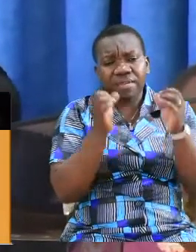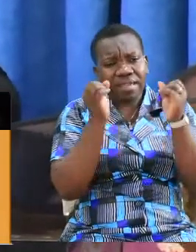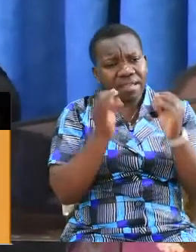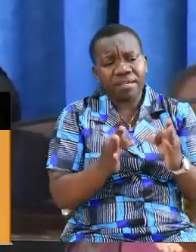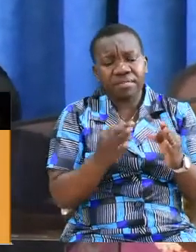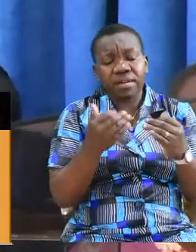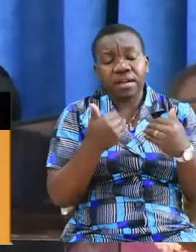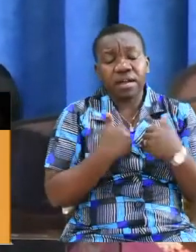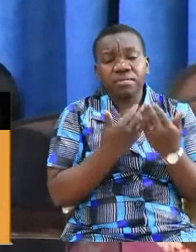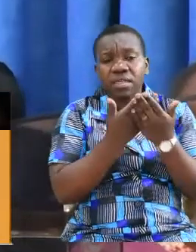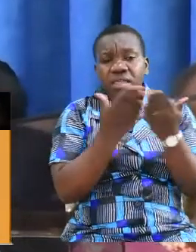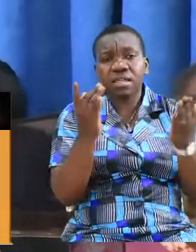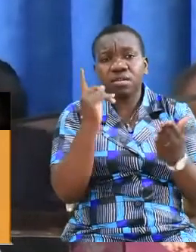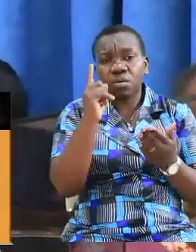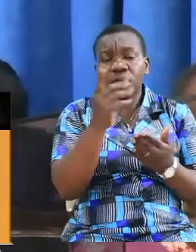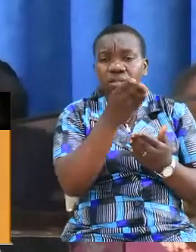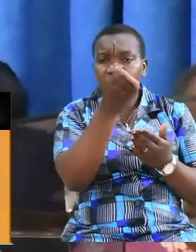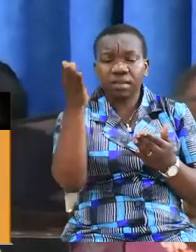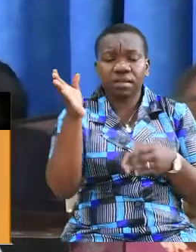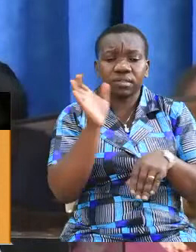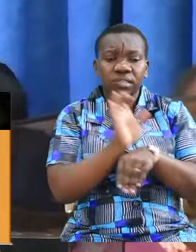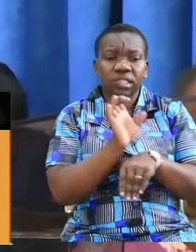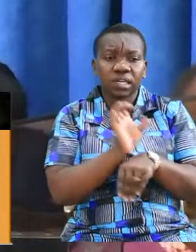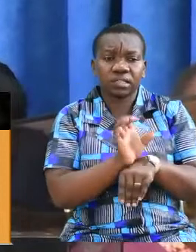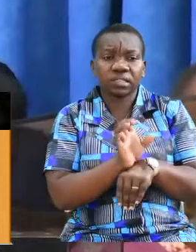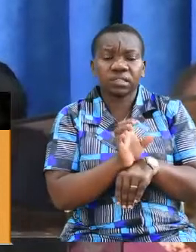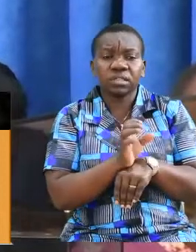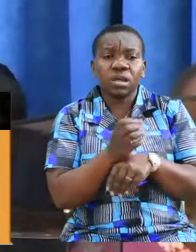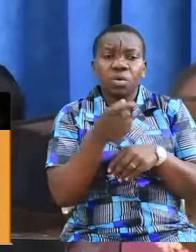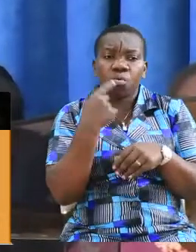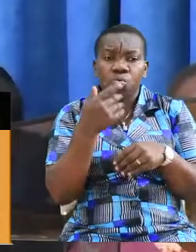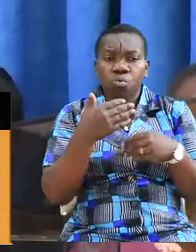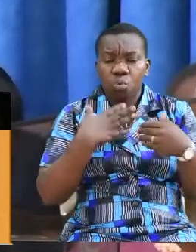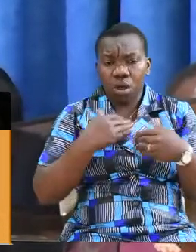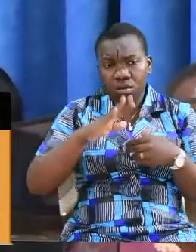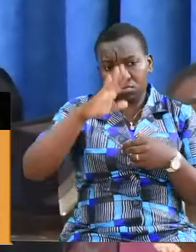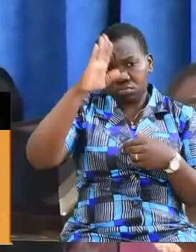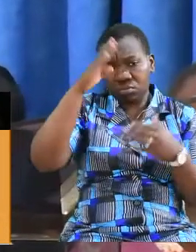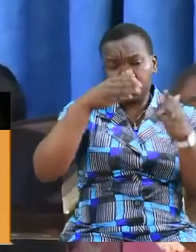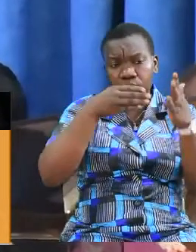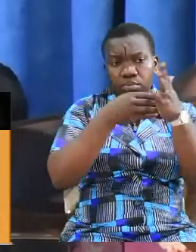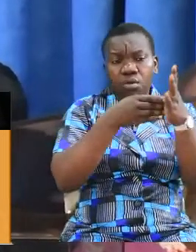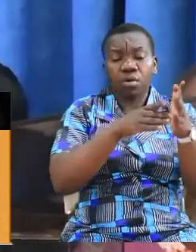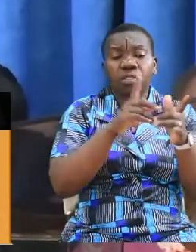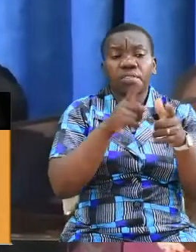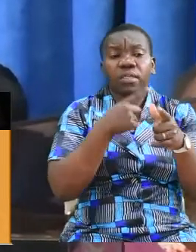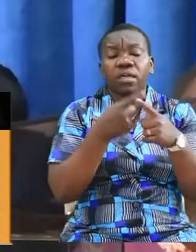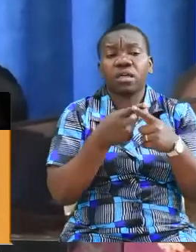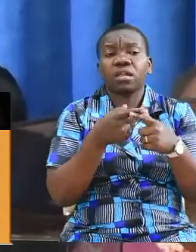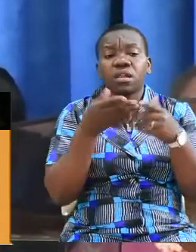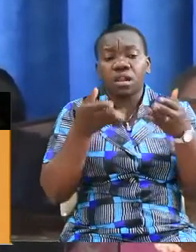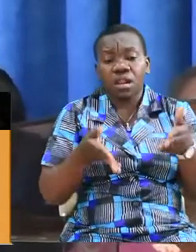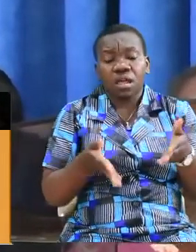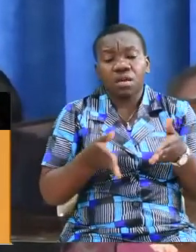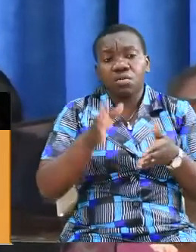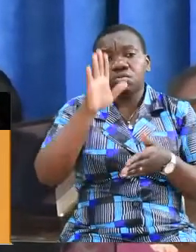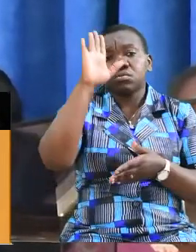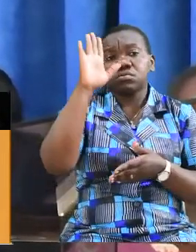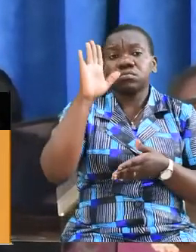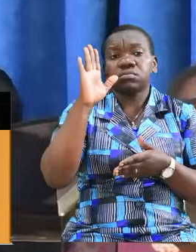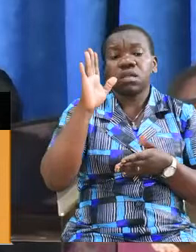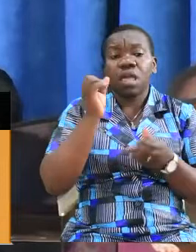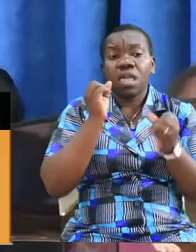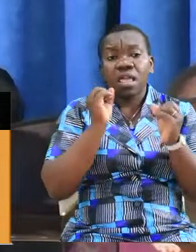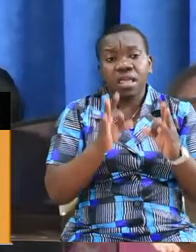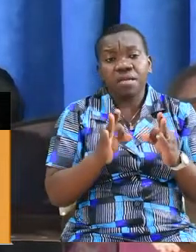it. Notice is hereby given to all concerned that if any of them have anything to object to in